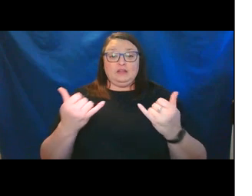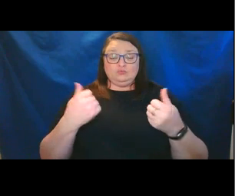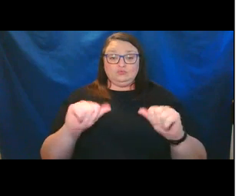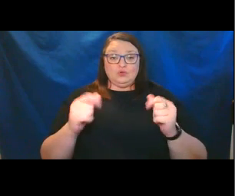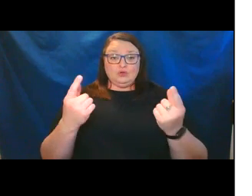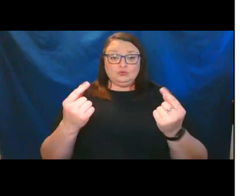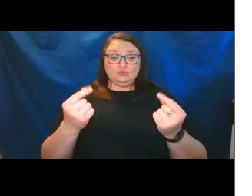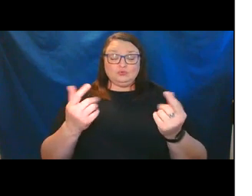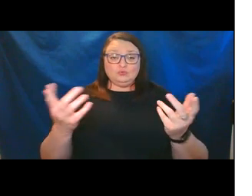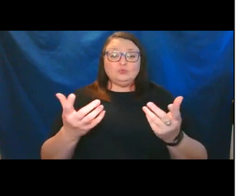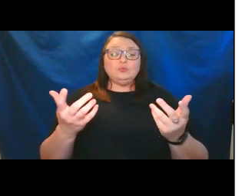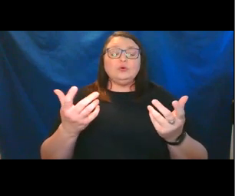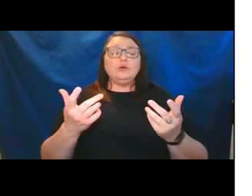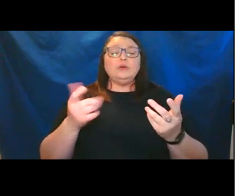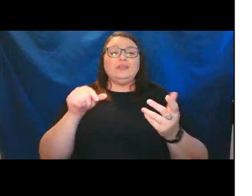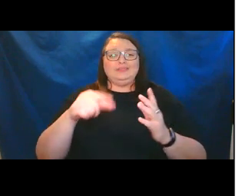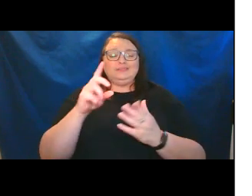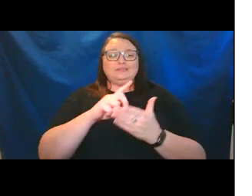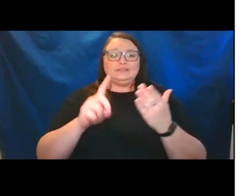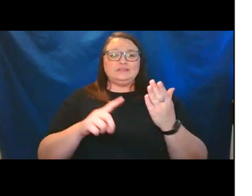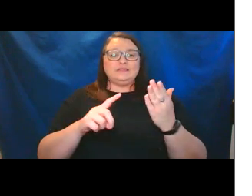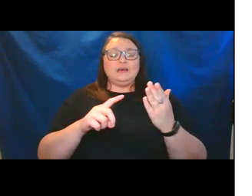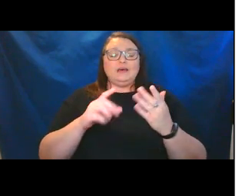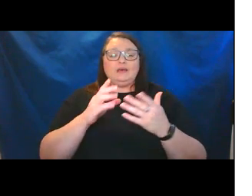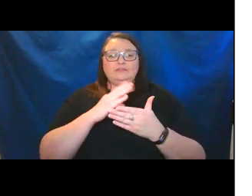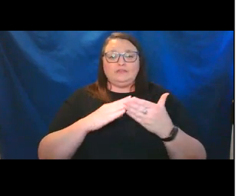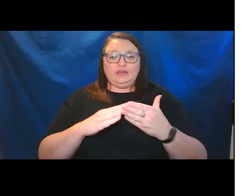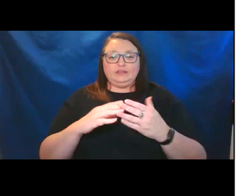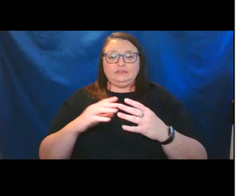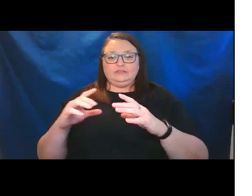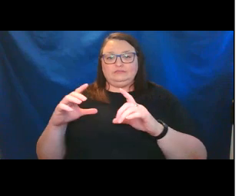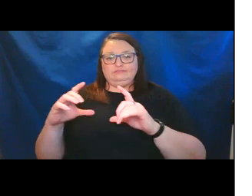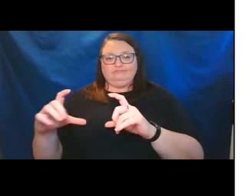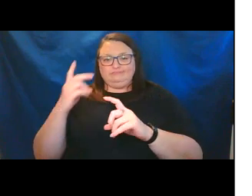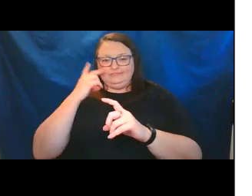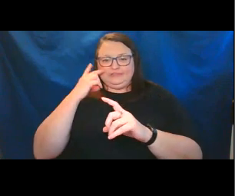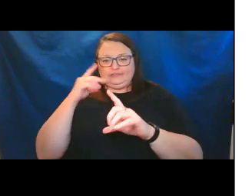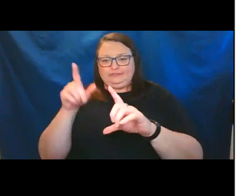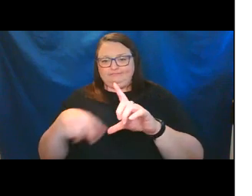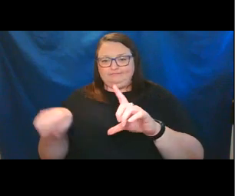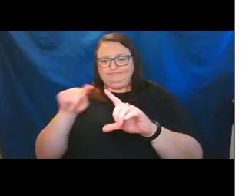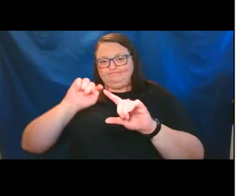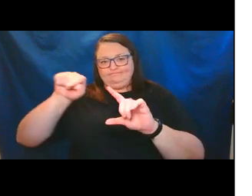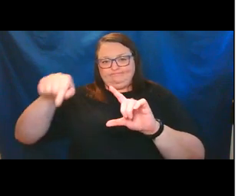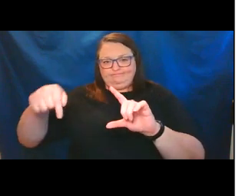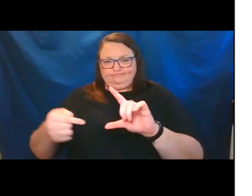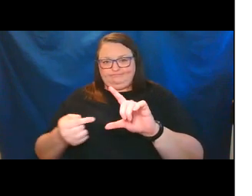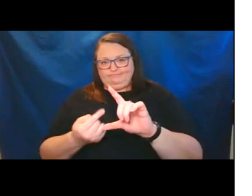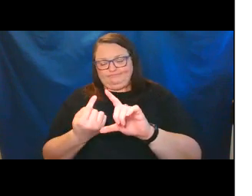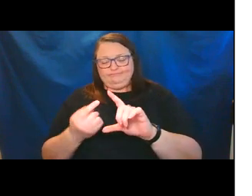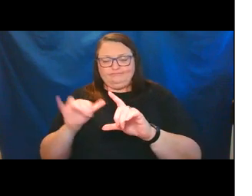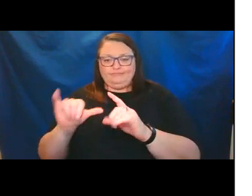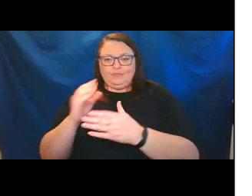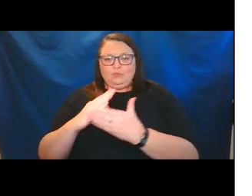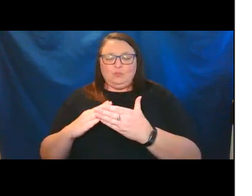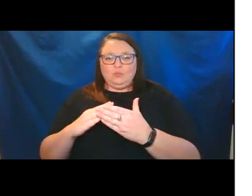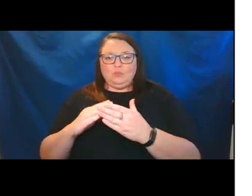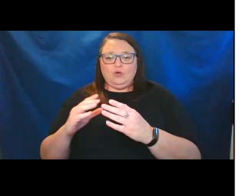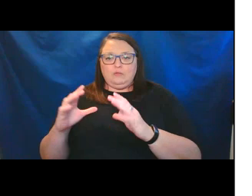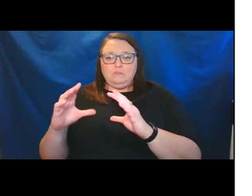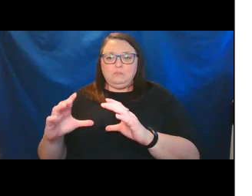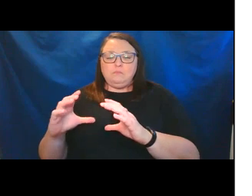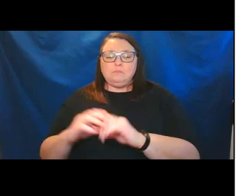are exactly in this design phase right over here in the left kind of portion of the more targeted